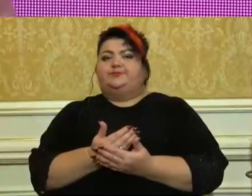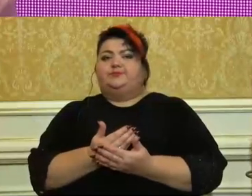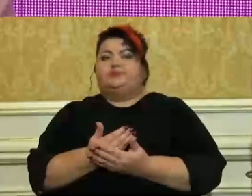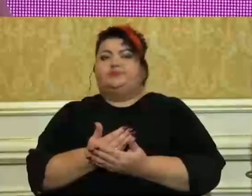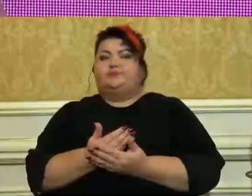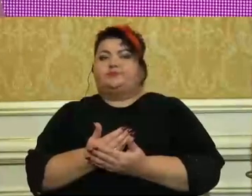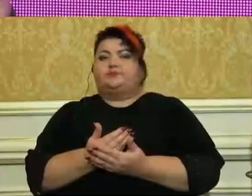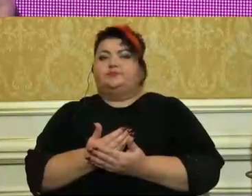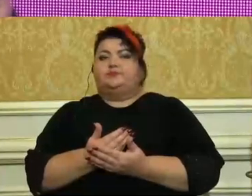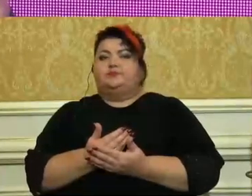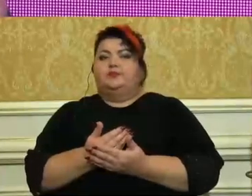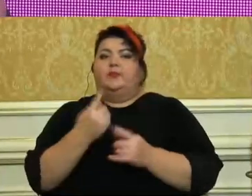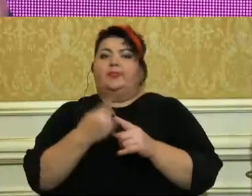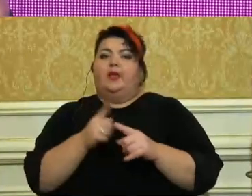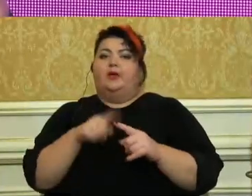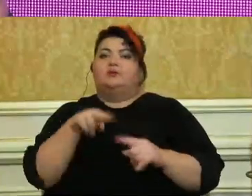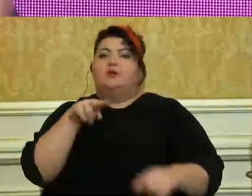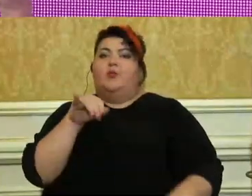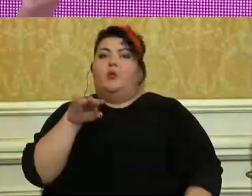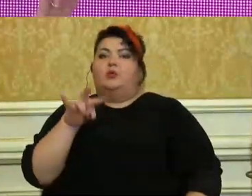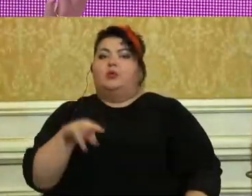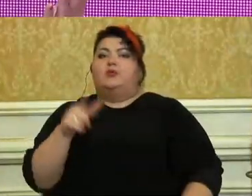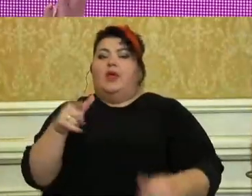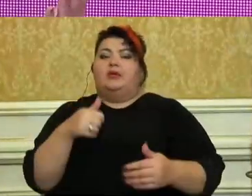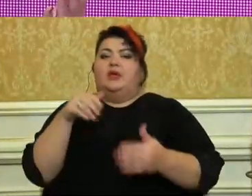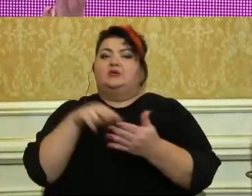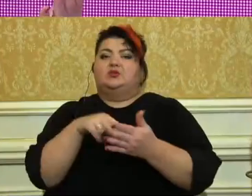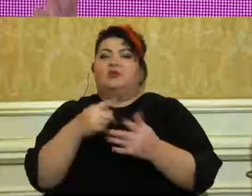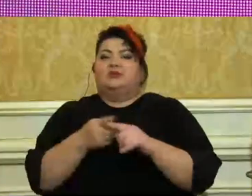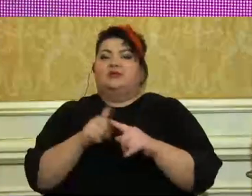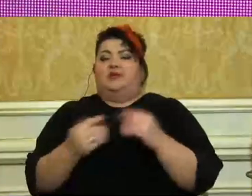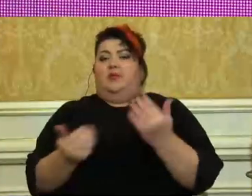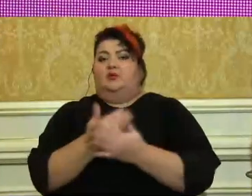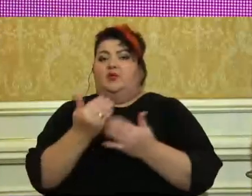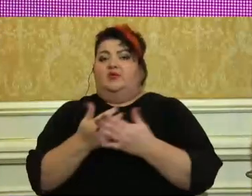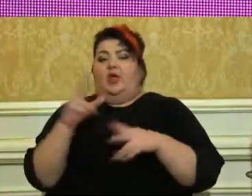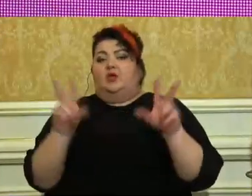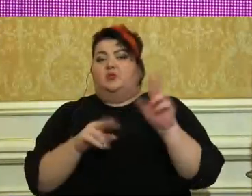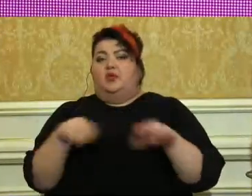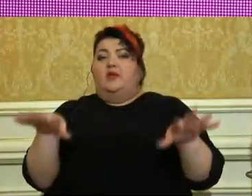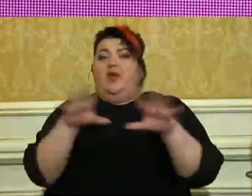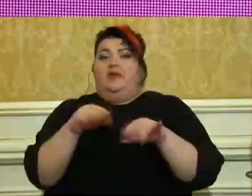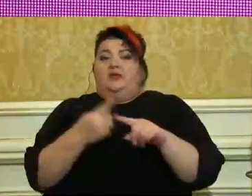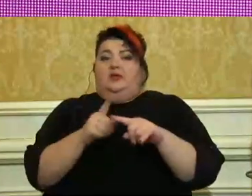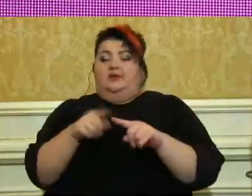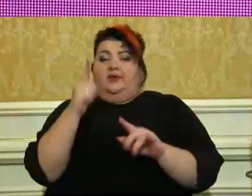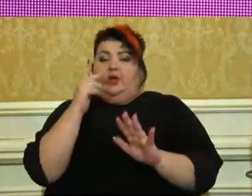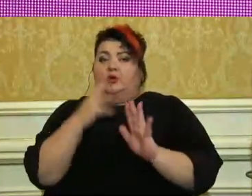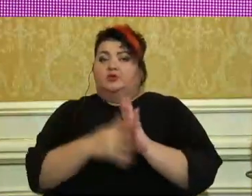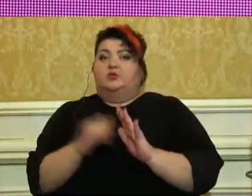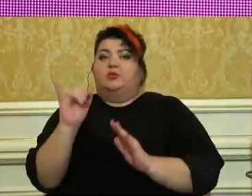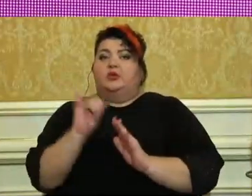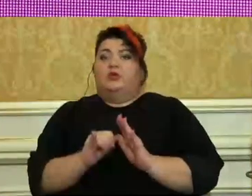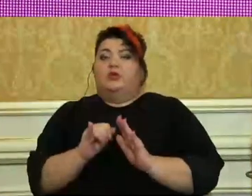It is Putin behind it. Do you understand that? Not ratifying the Istanbul